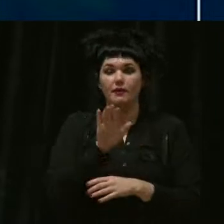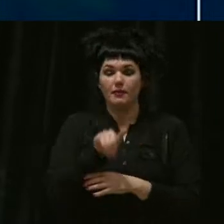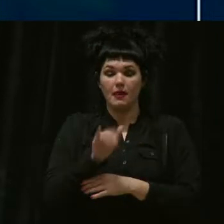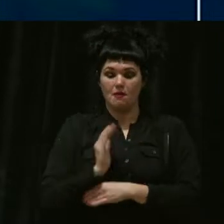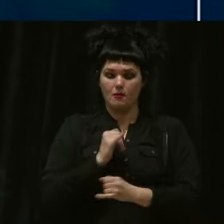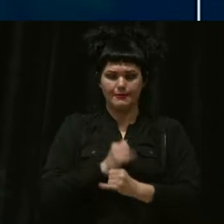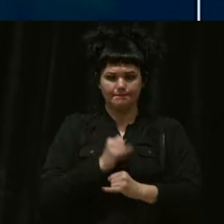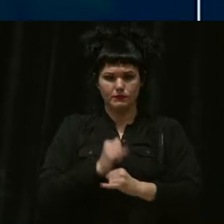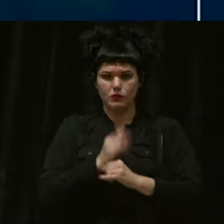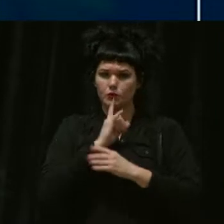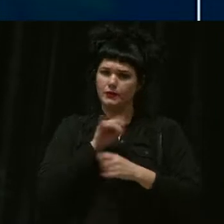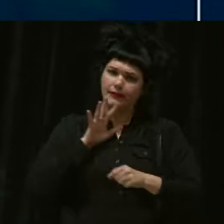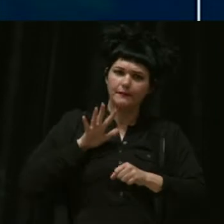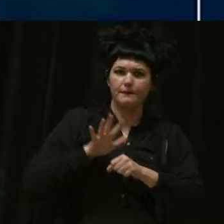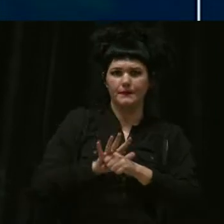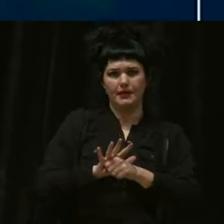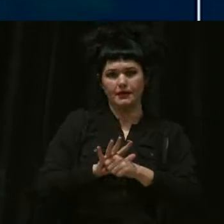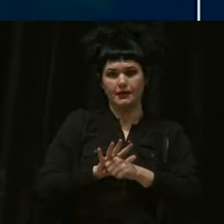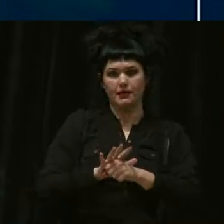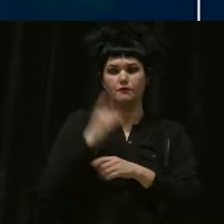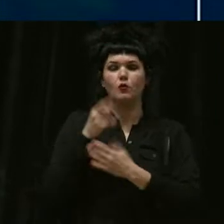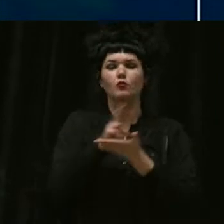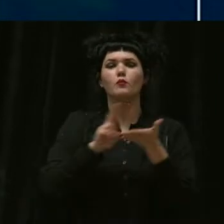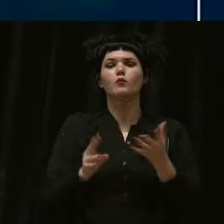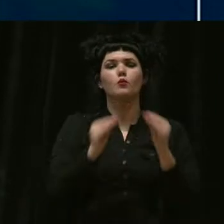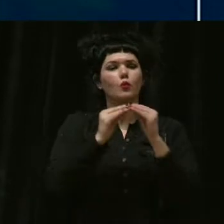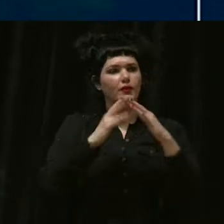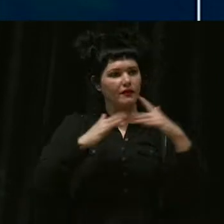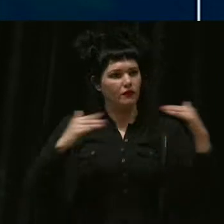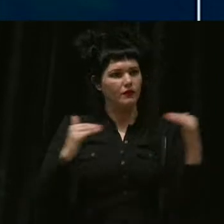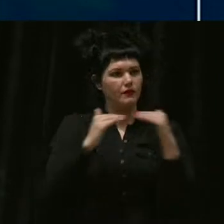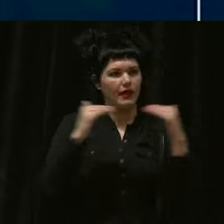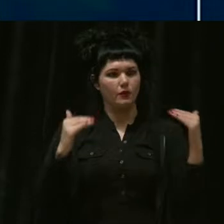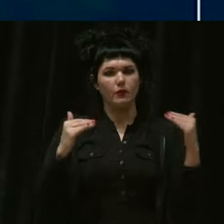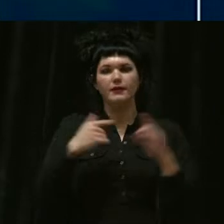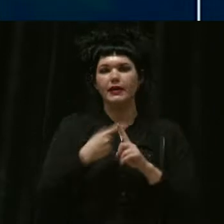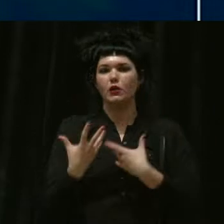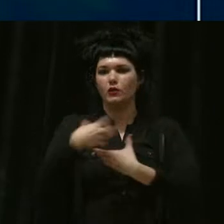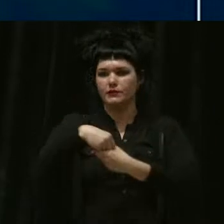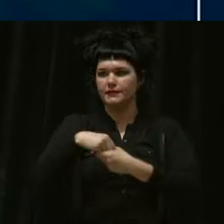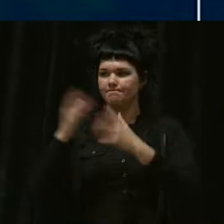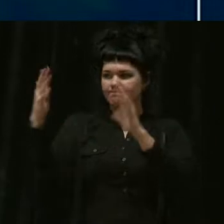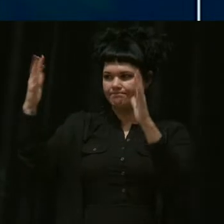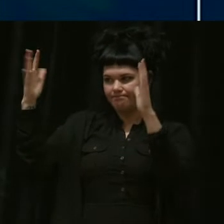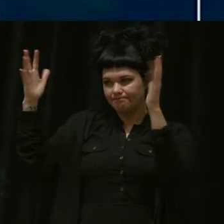is committed to making the university more diverse, more equitable, and more inclusive.